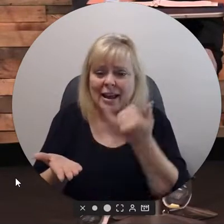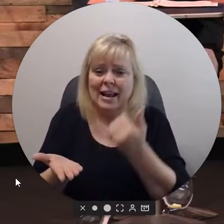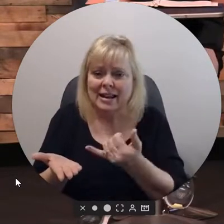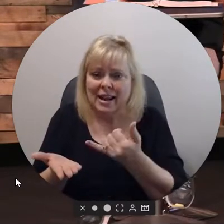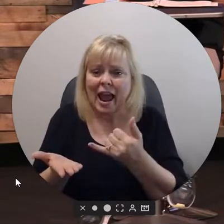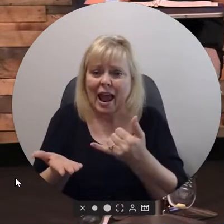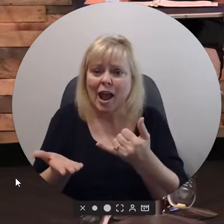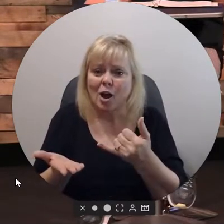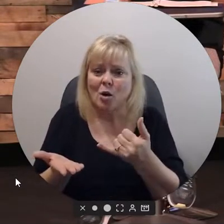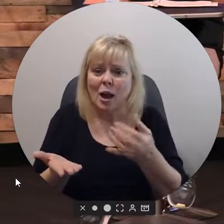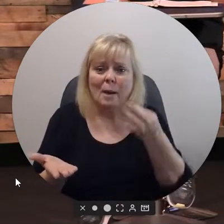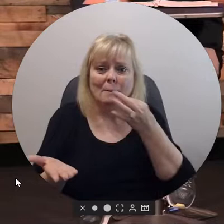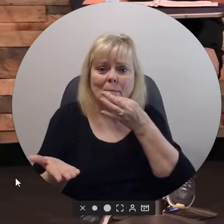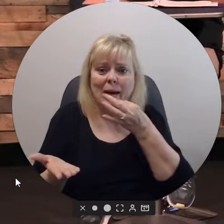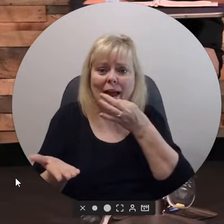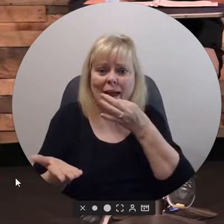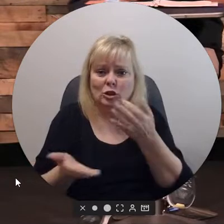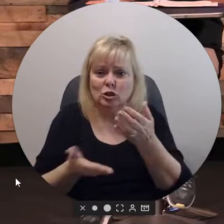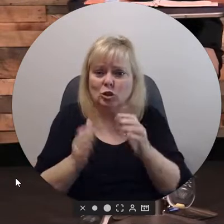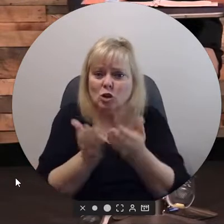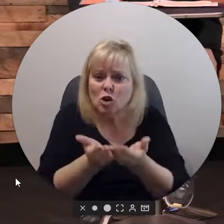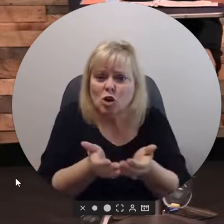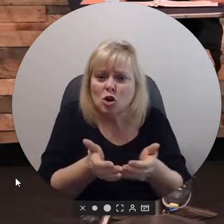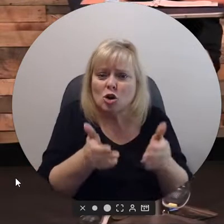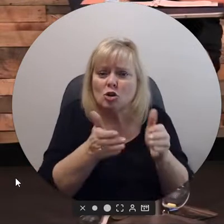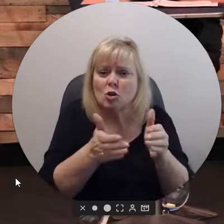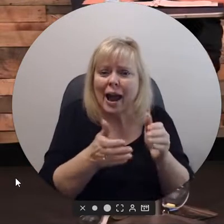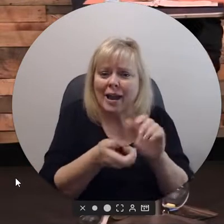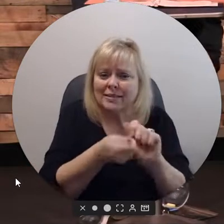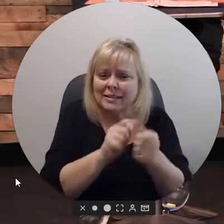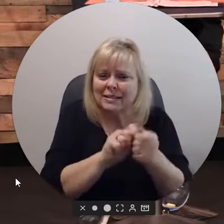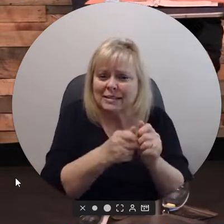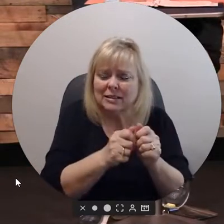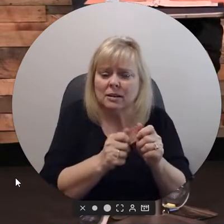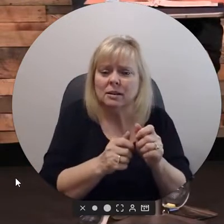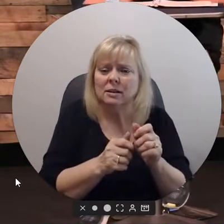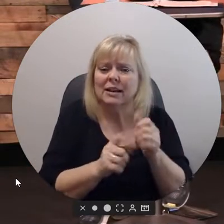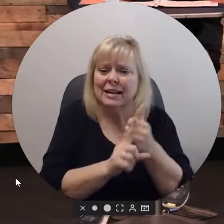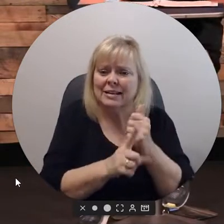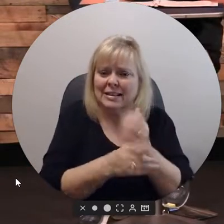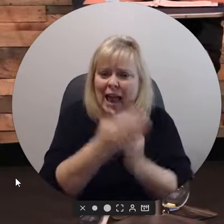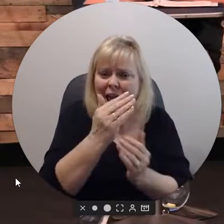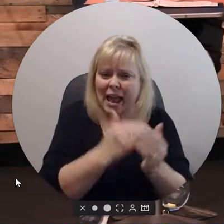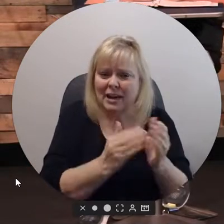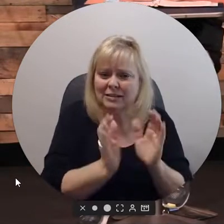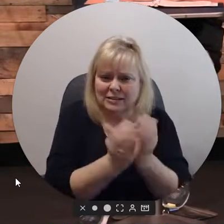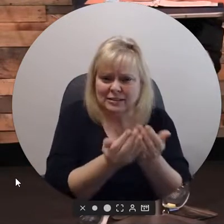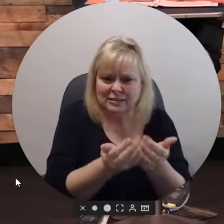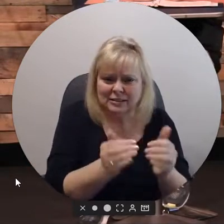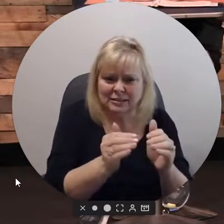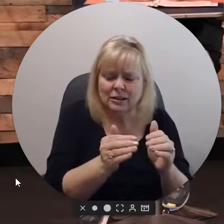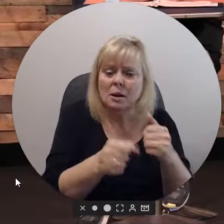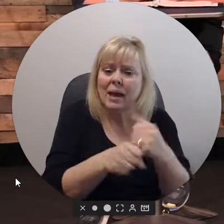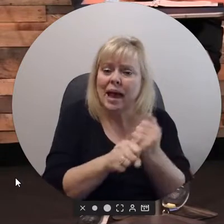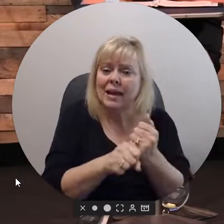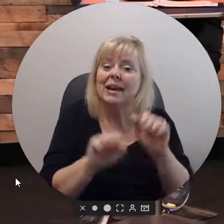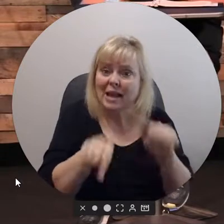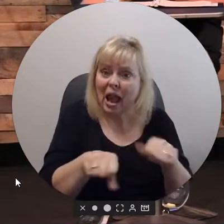master into the new vessel that is not only useful and